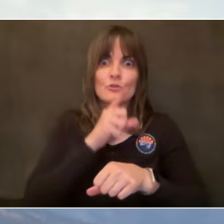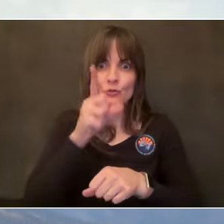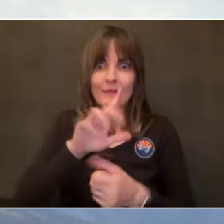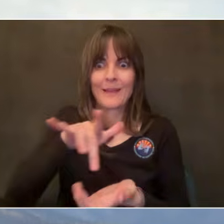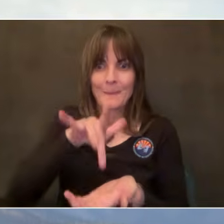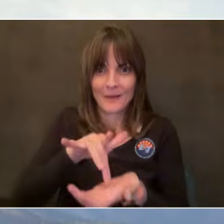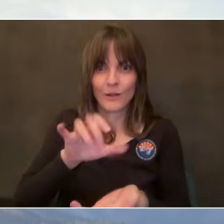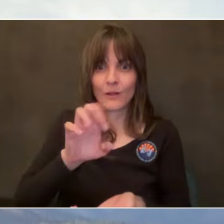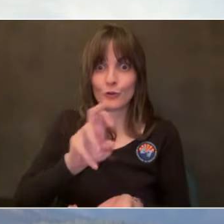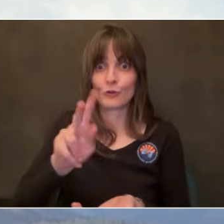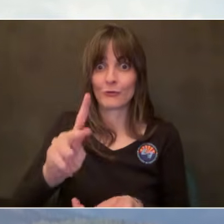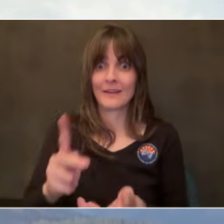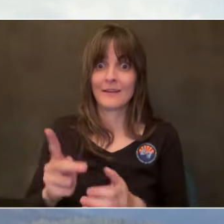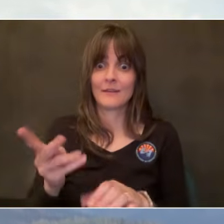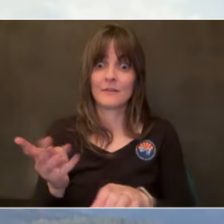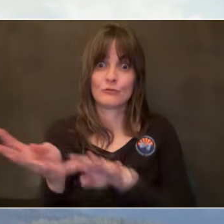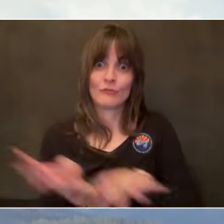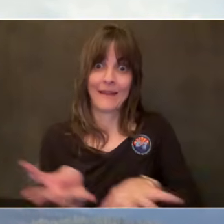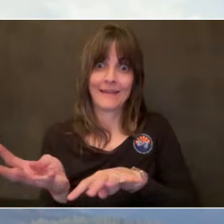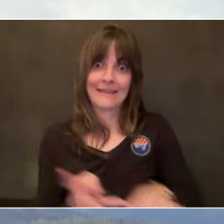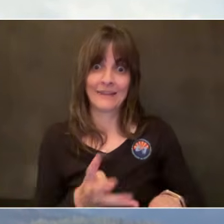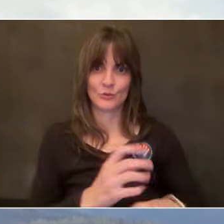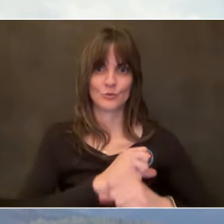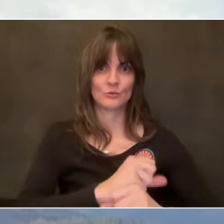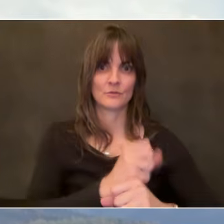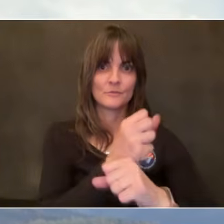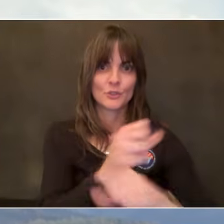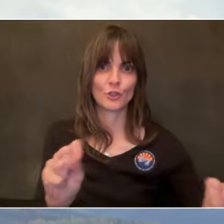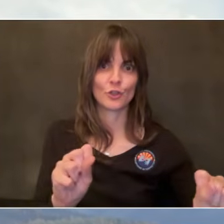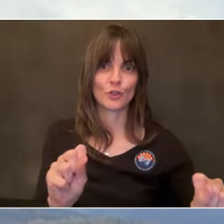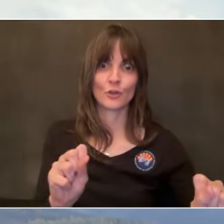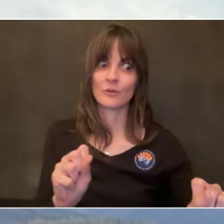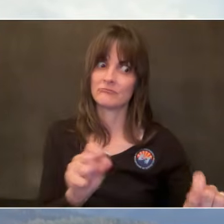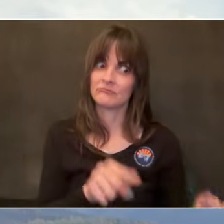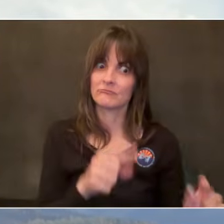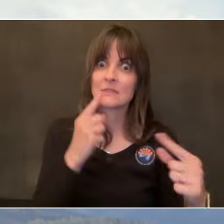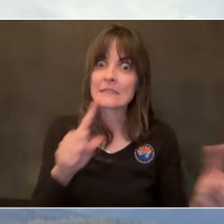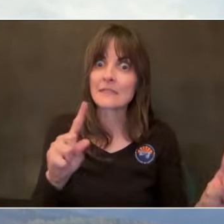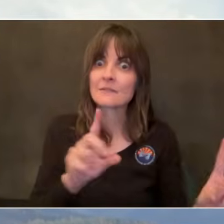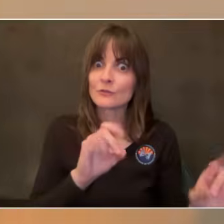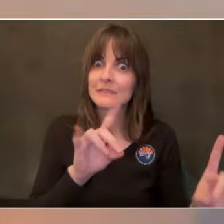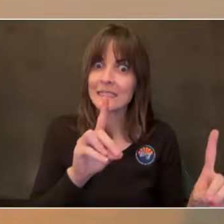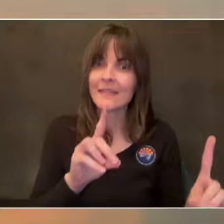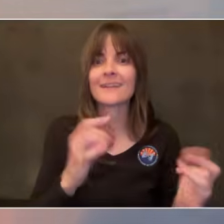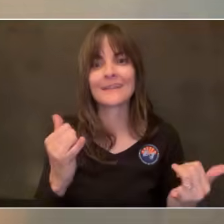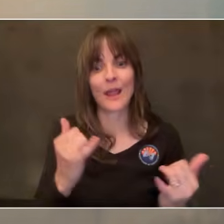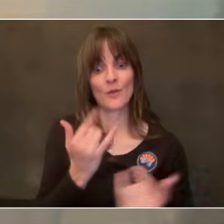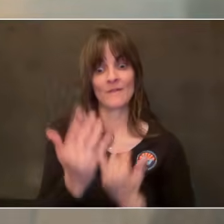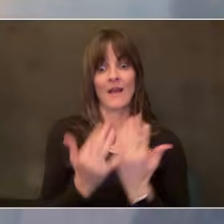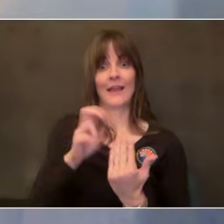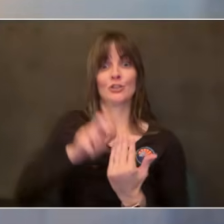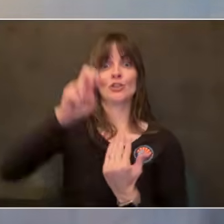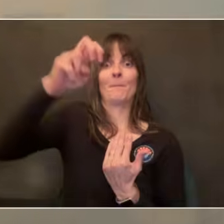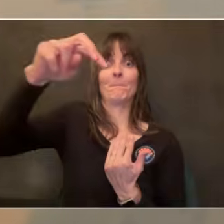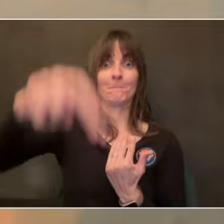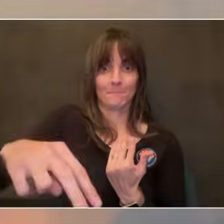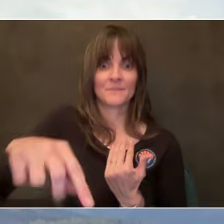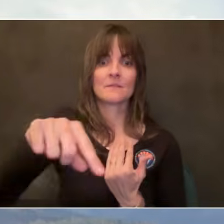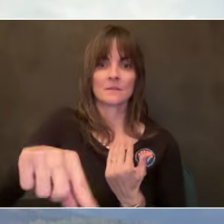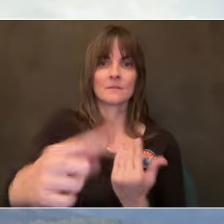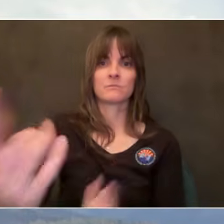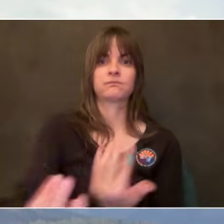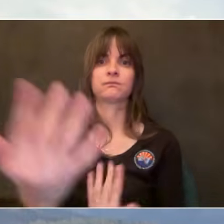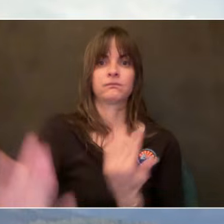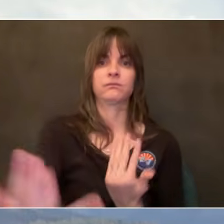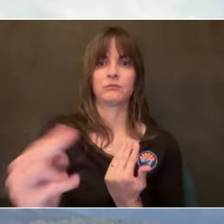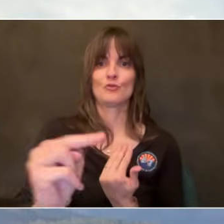Middle Creek drainage. They were able to do so. The fire did jump over the canyon onto the north side, as